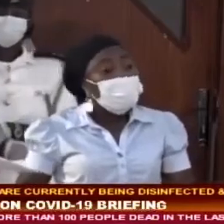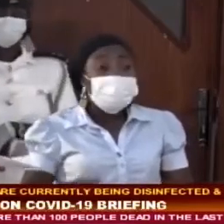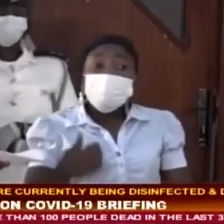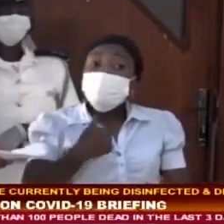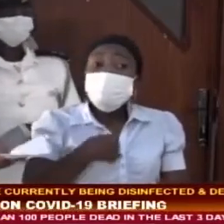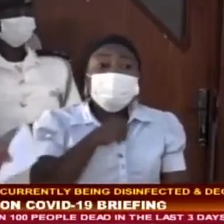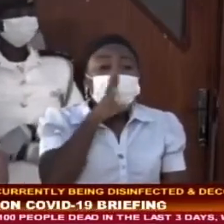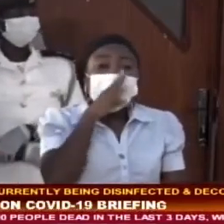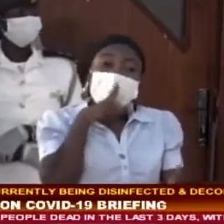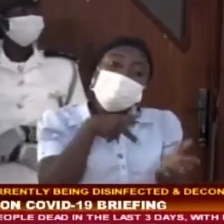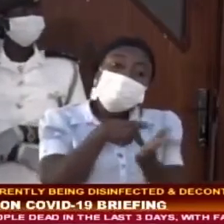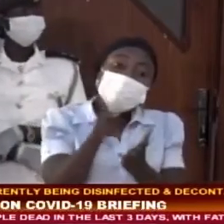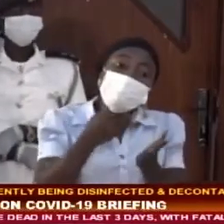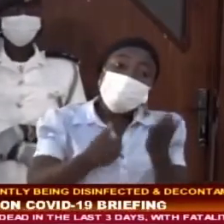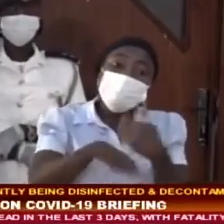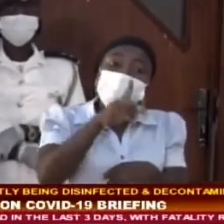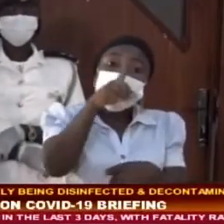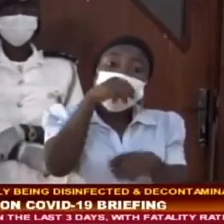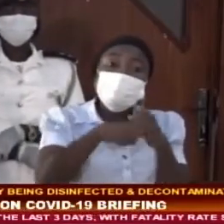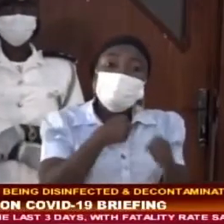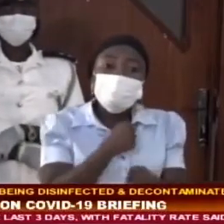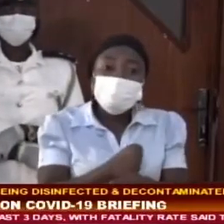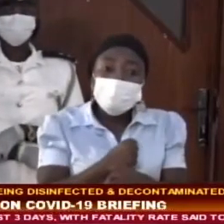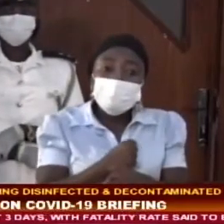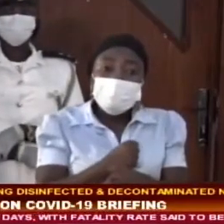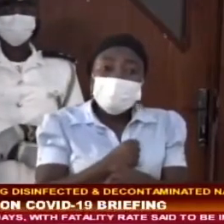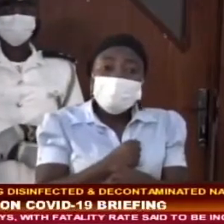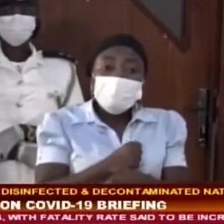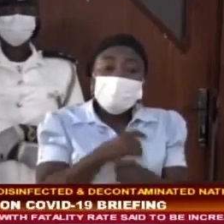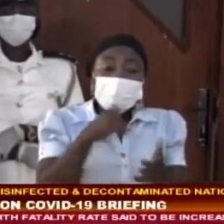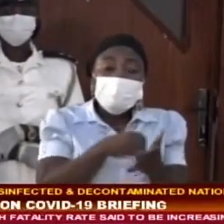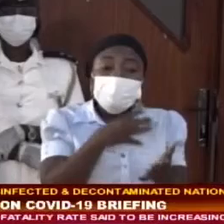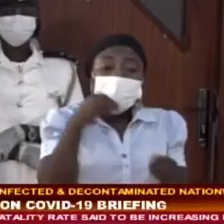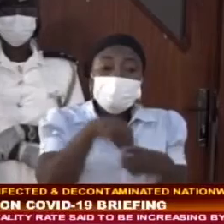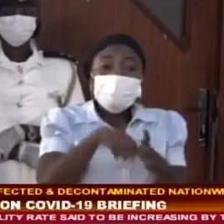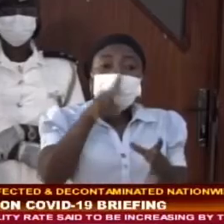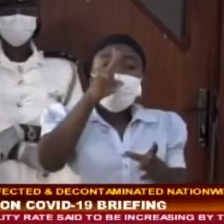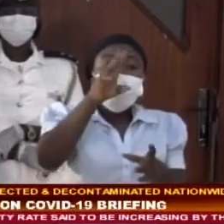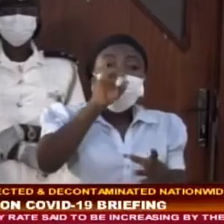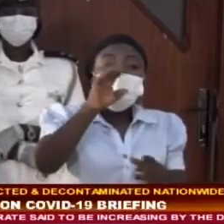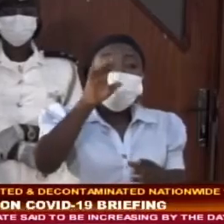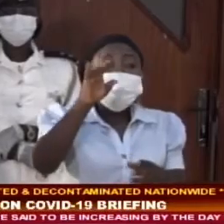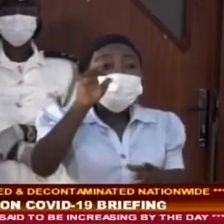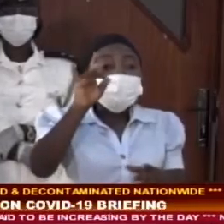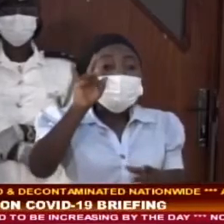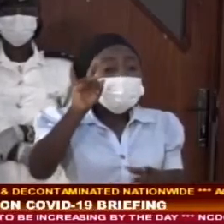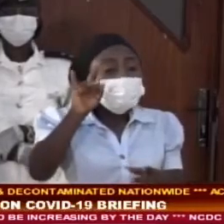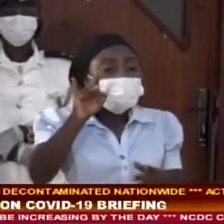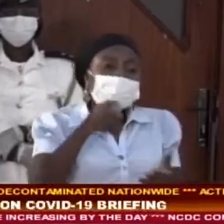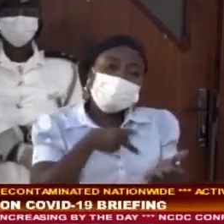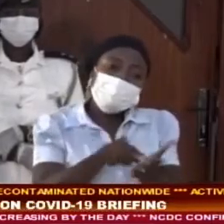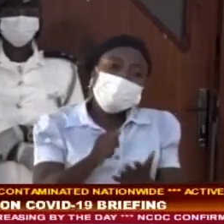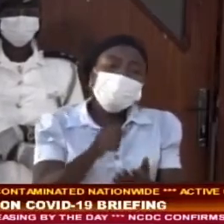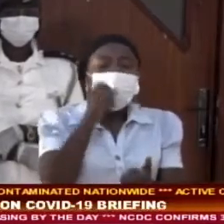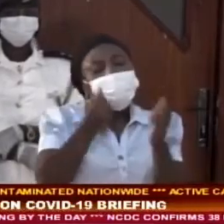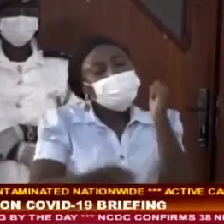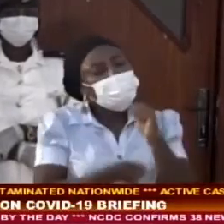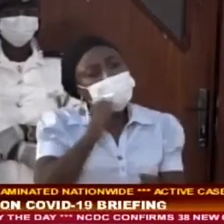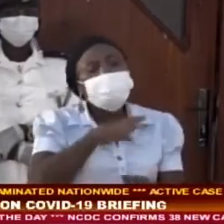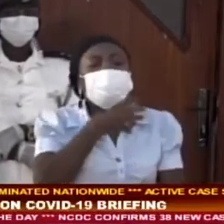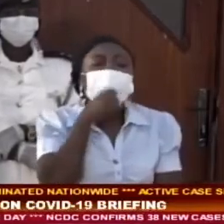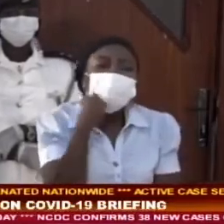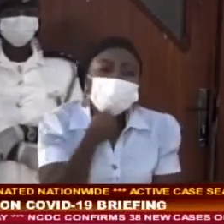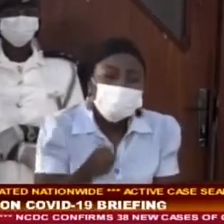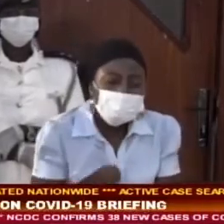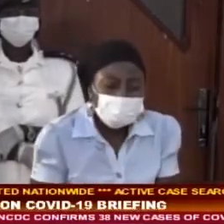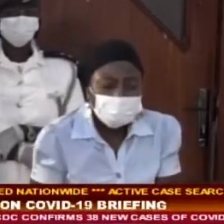over a year. Last time I checked, they were paid in 2018, and most of them are old and retired. They have